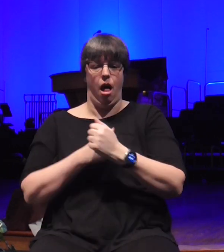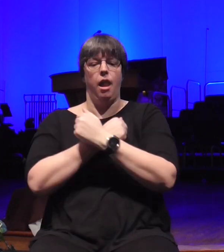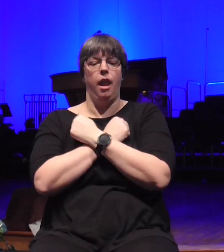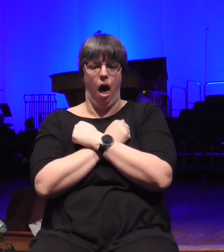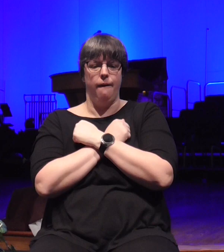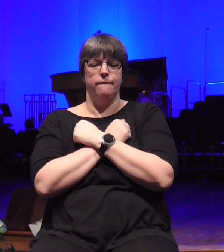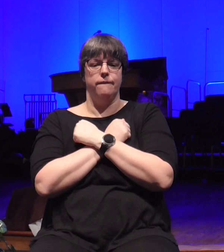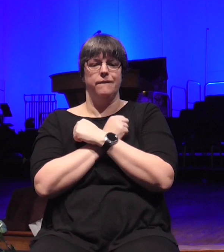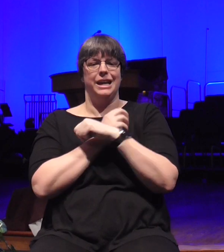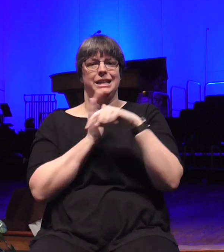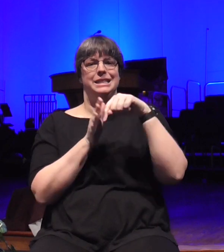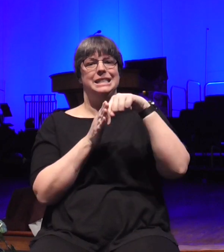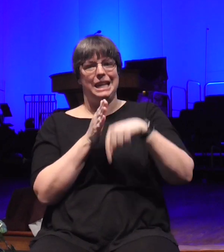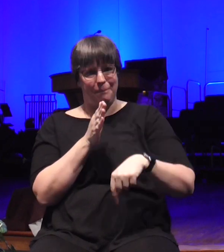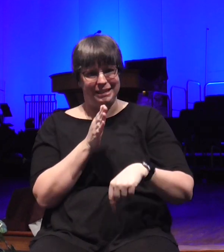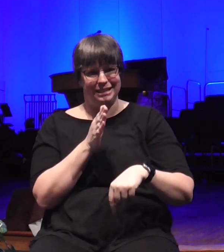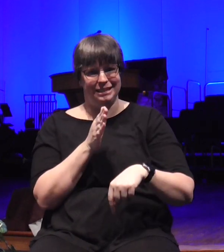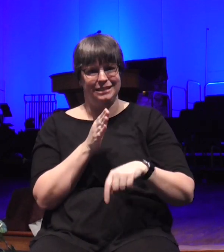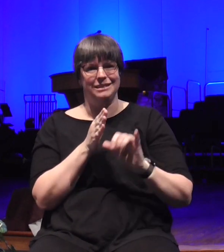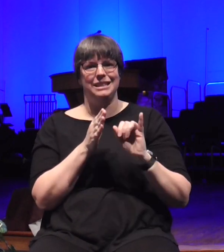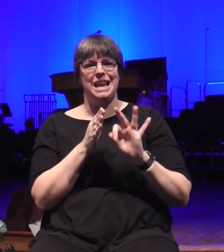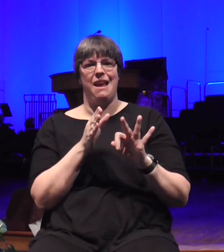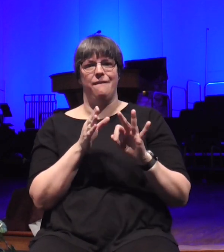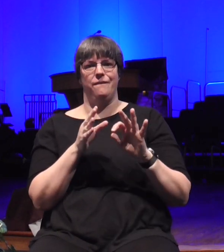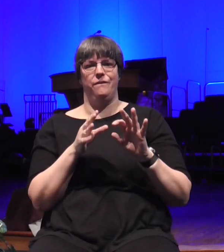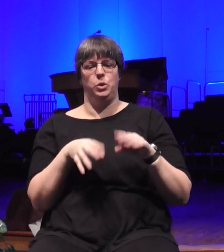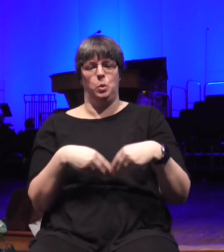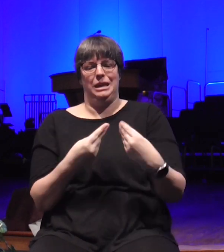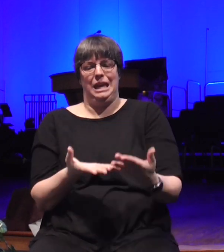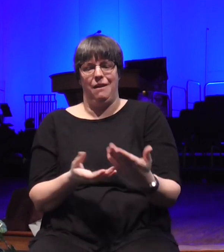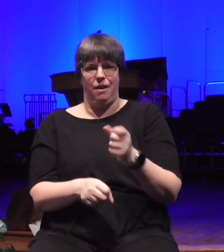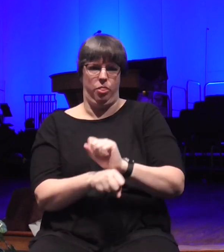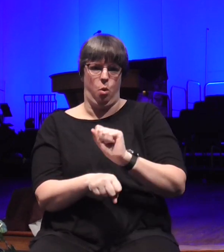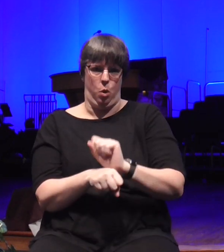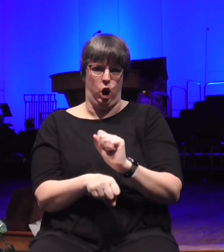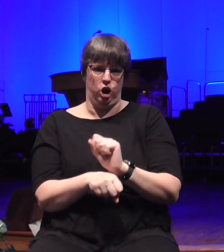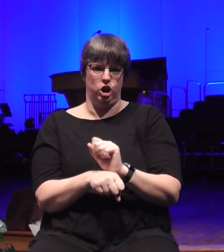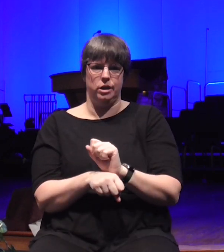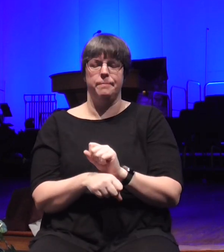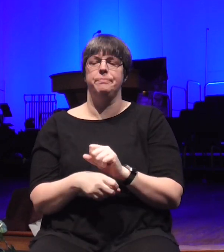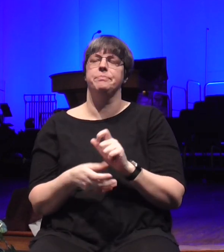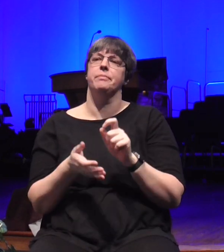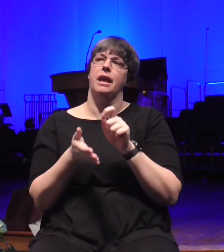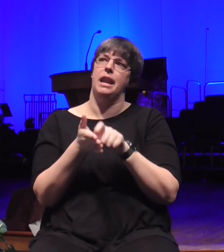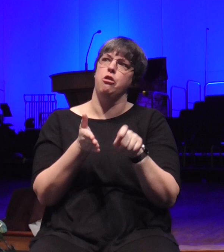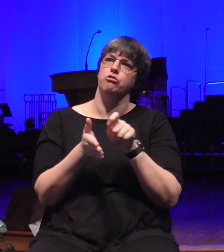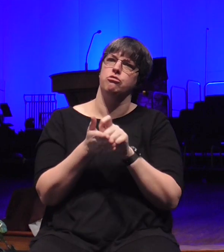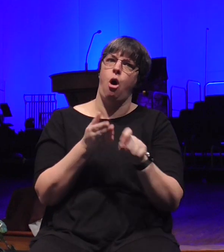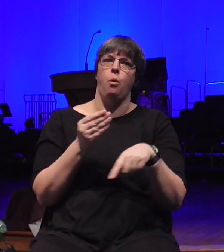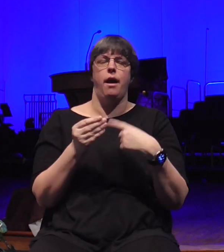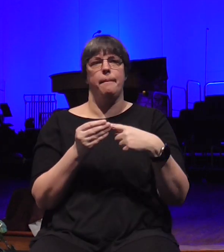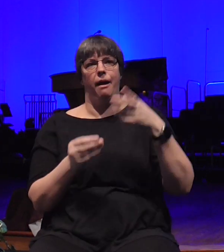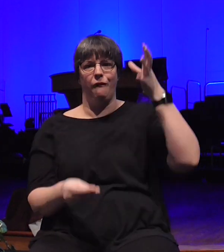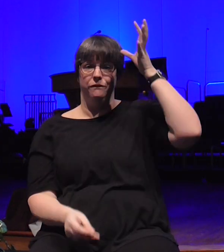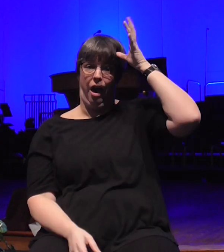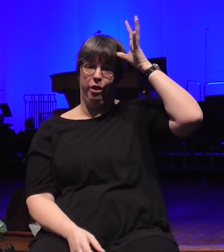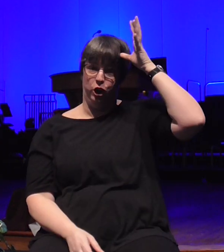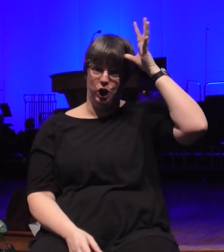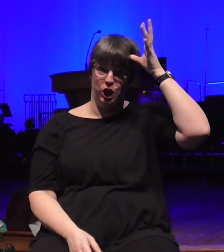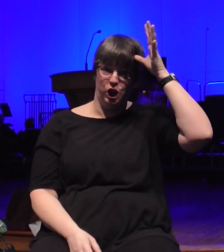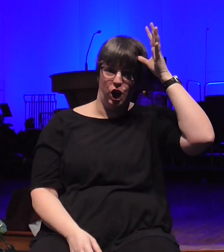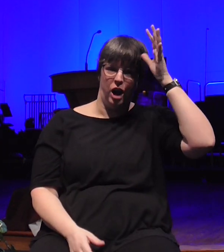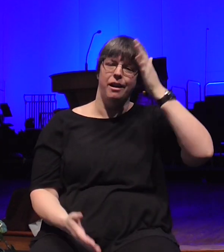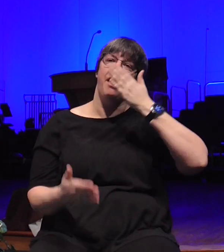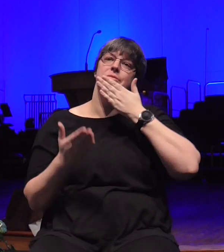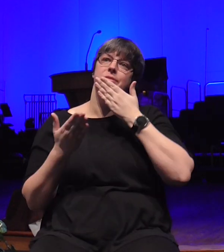love deepens if we give it that work, if we hang in and learn and grow. And then I wrote about fatherhood and